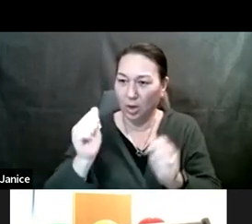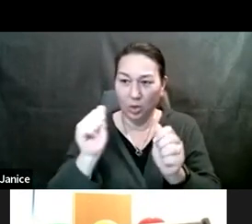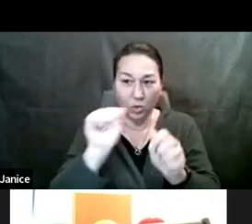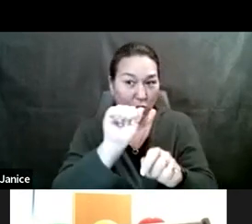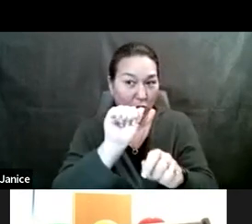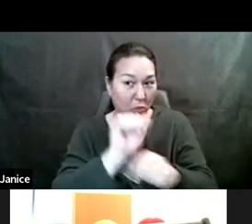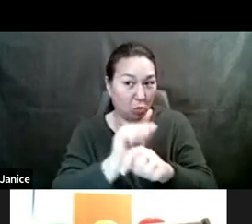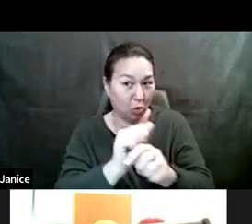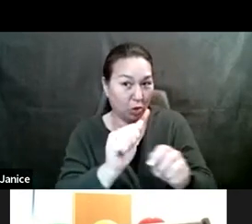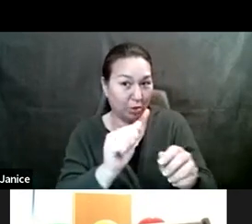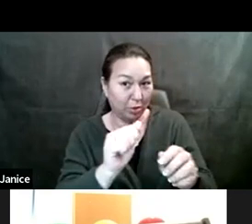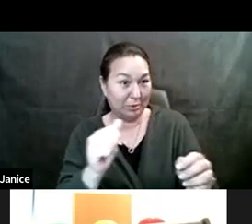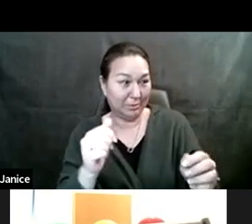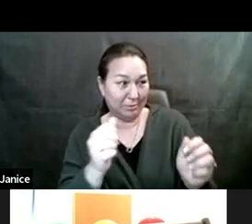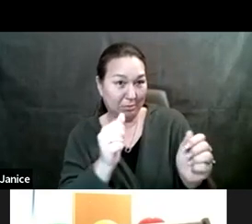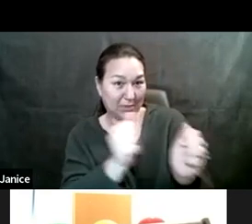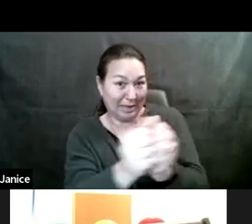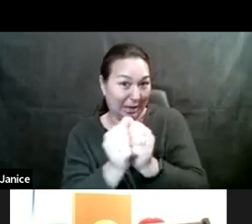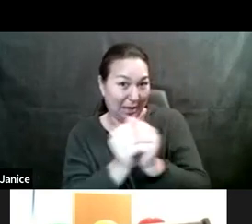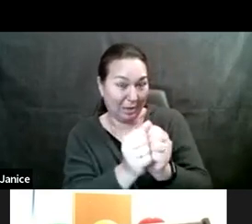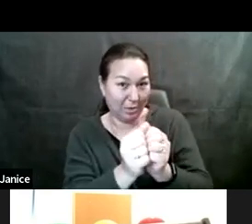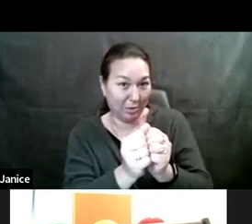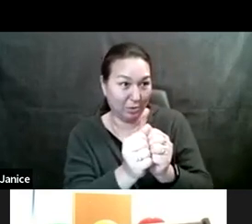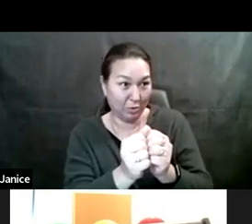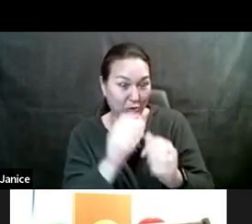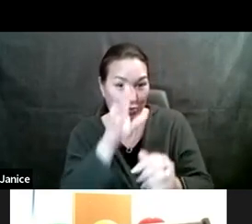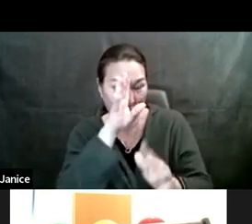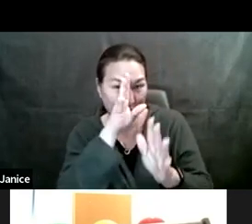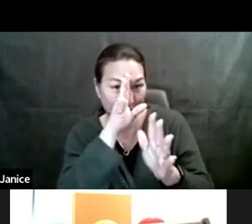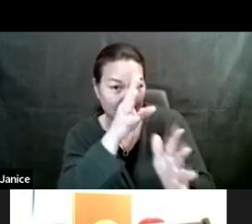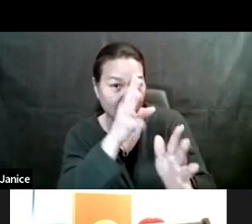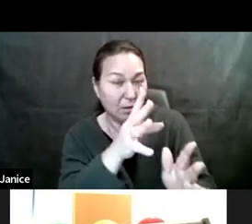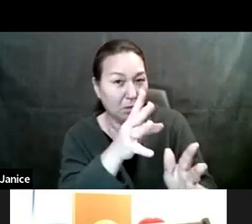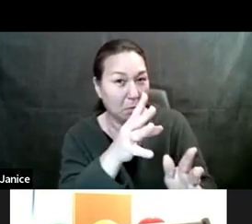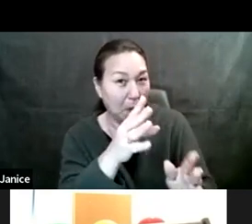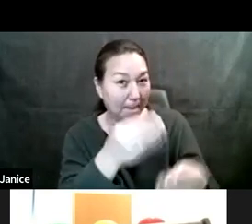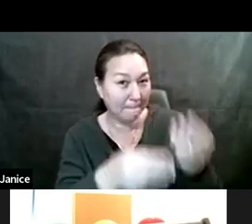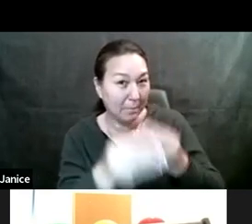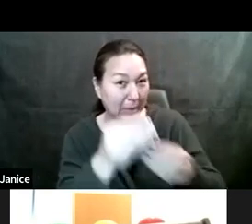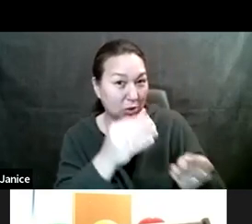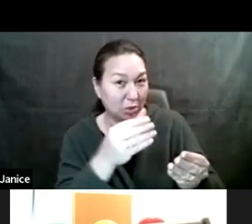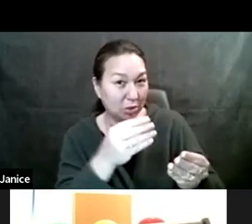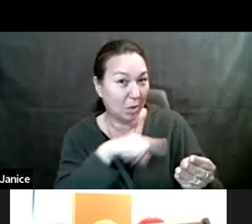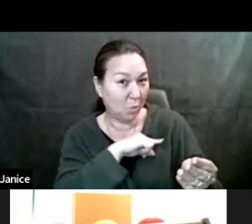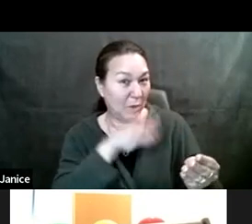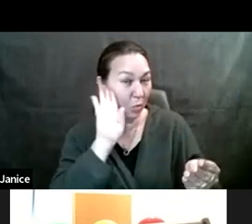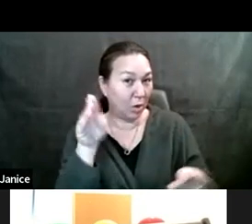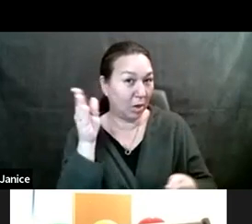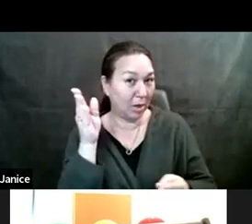get to a budget that we approve that we would then bring forward to the council thank you